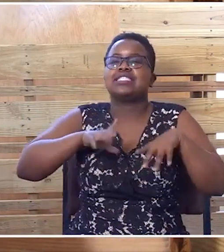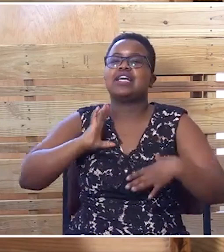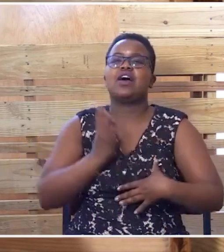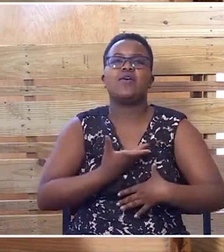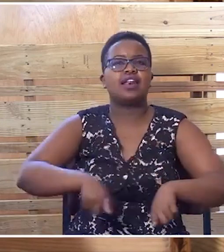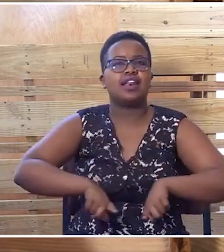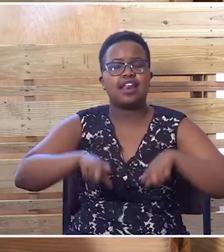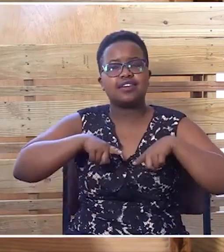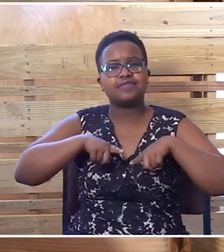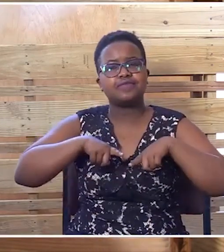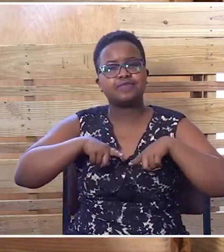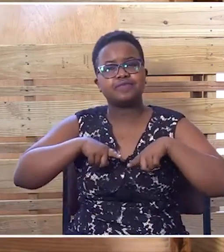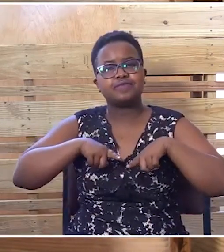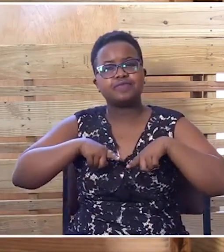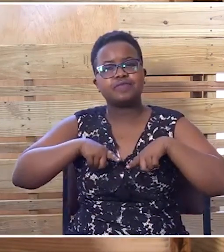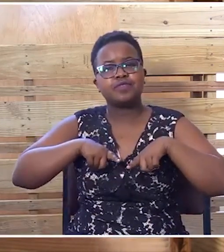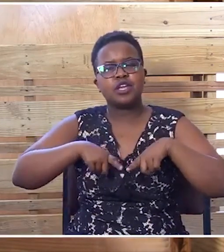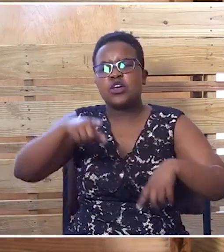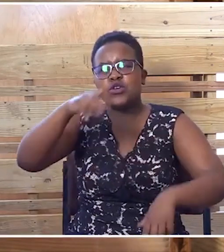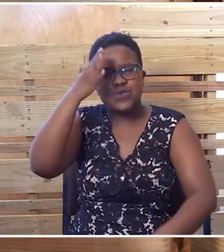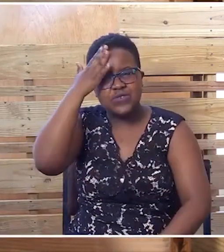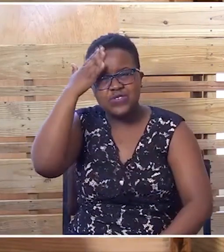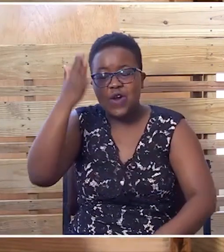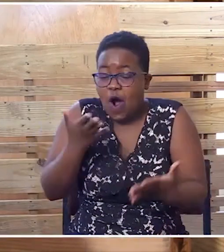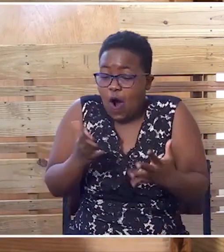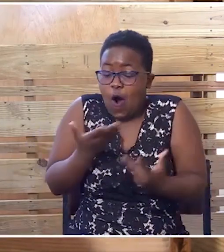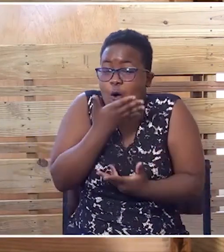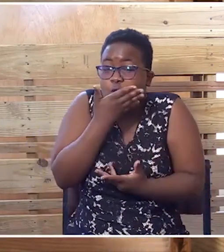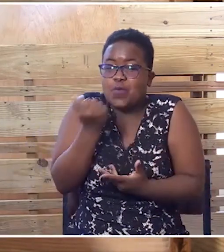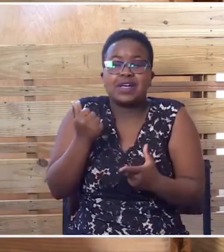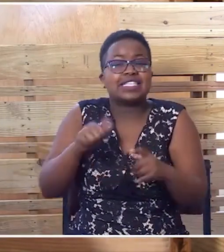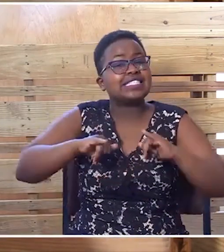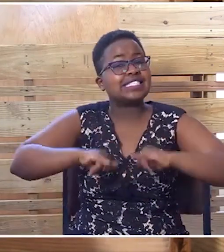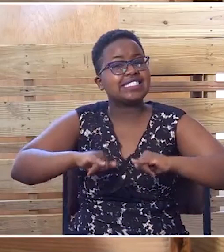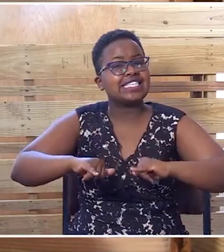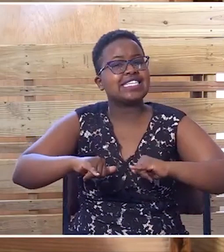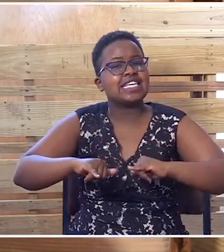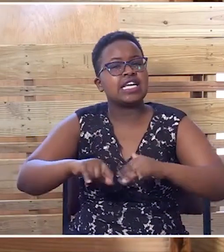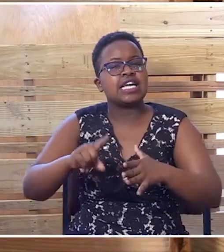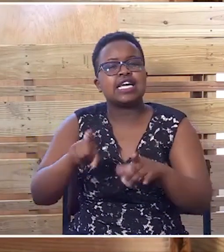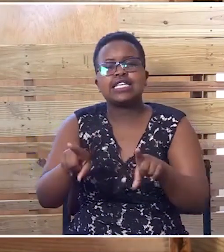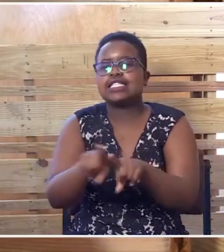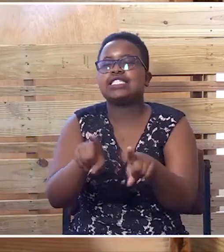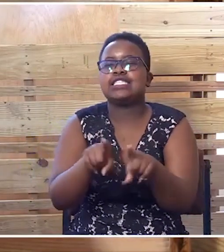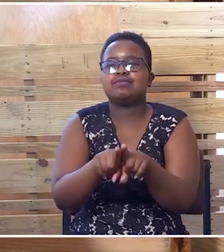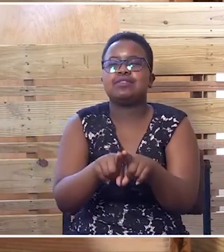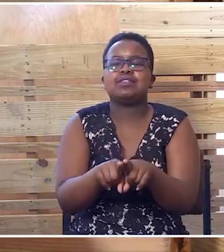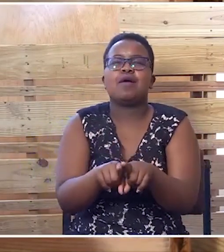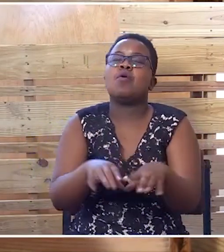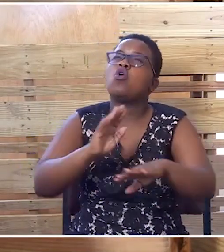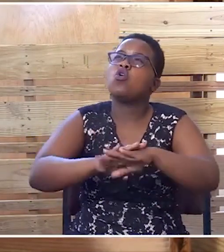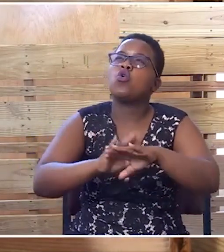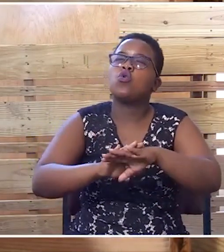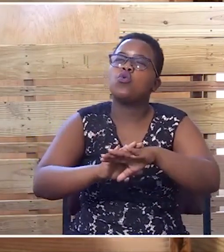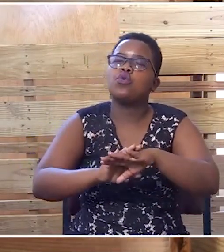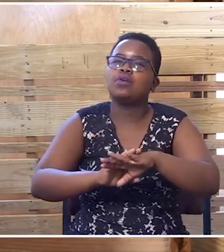create something, you know the best way to use that or the best way for it to have a better outcome. And the